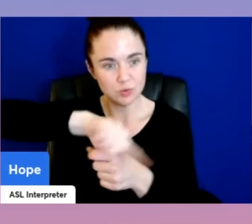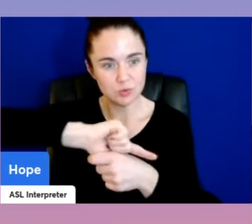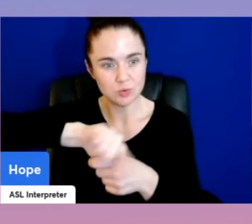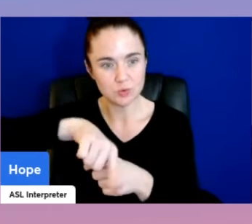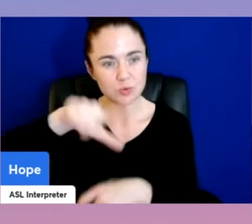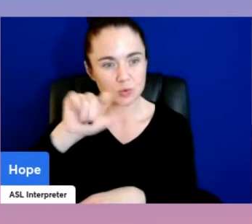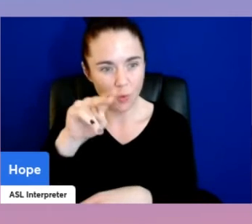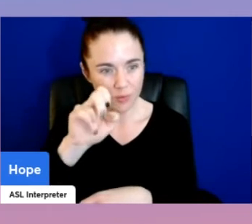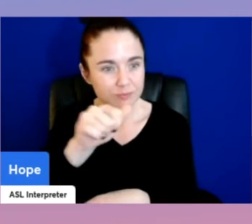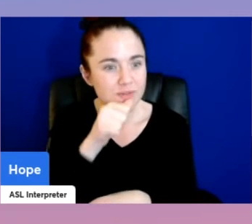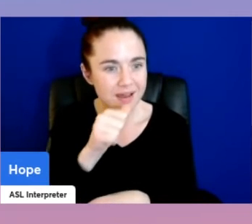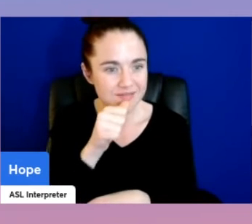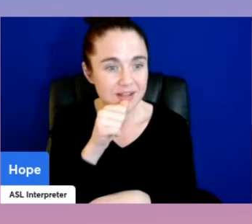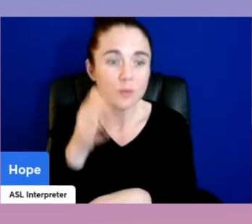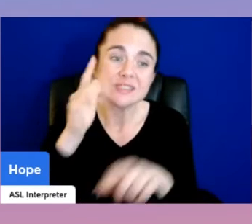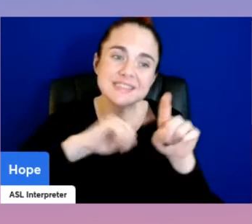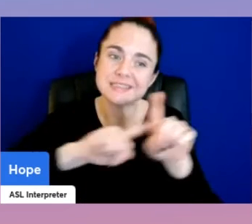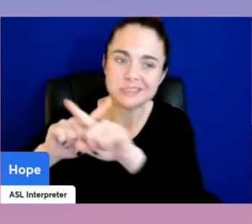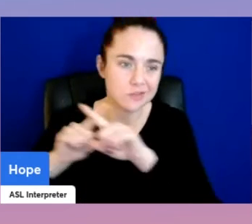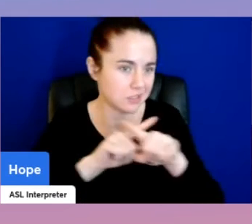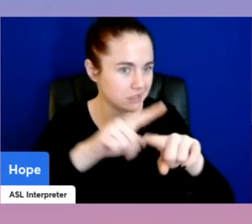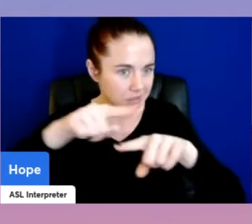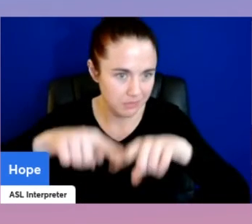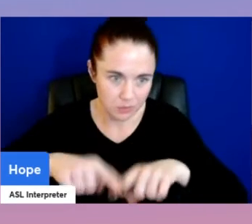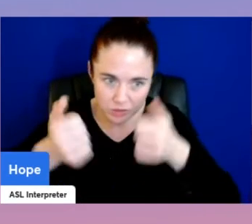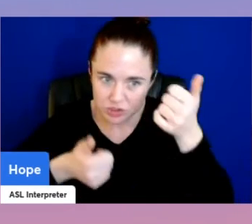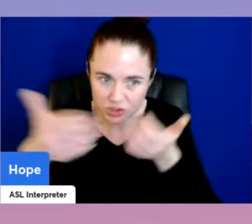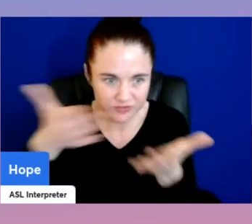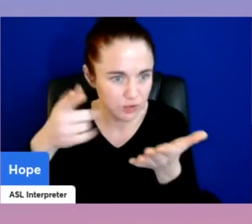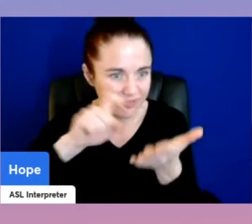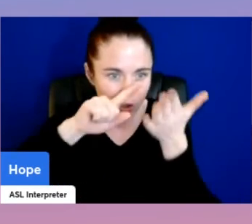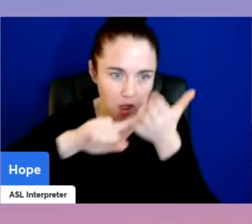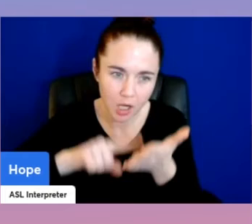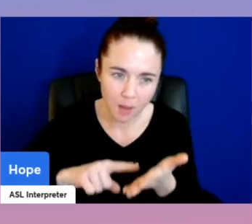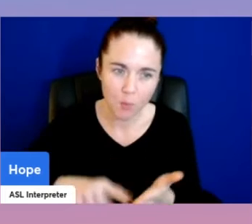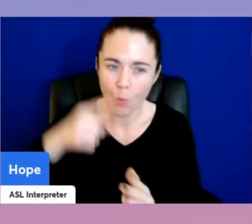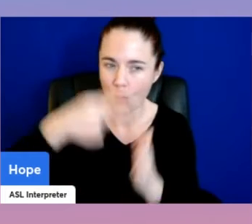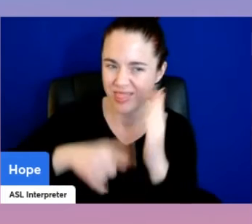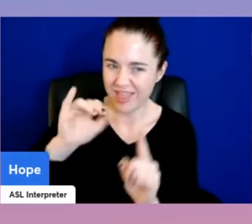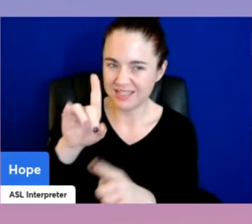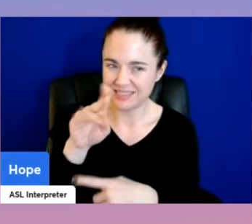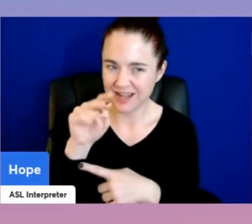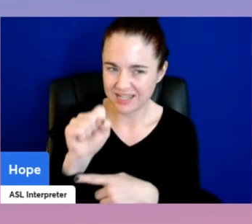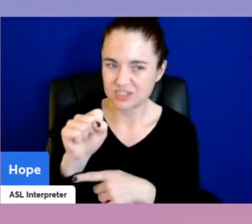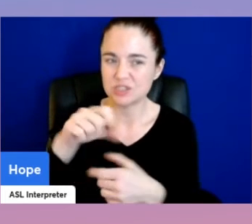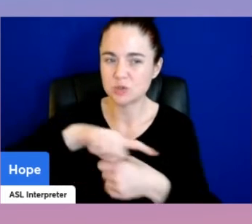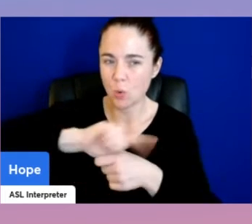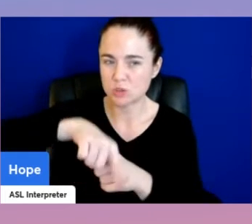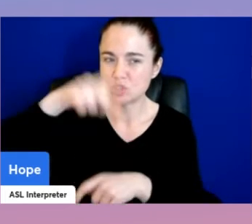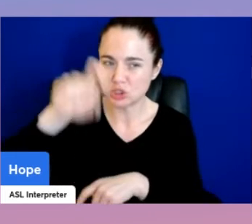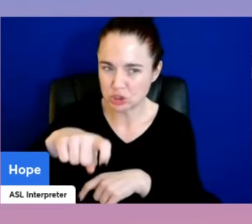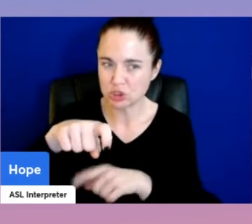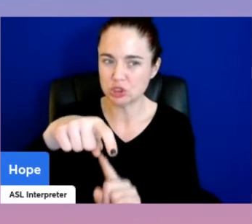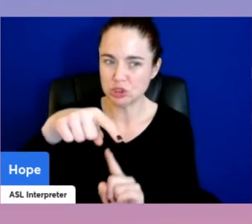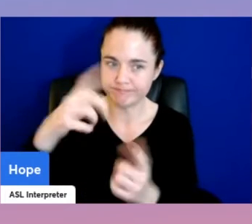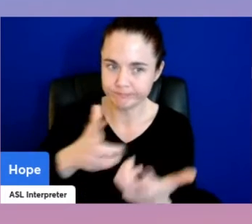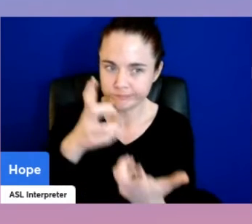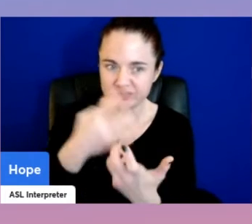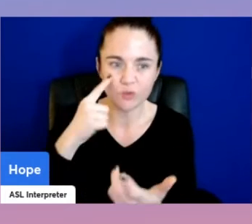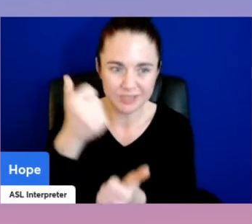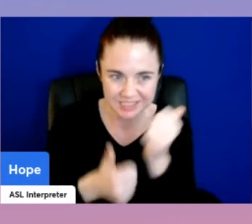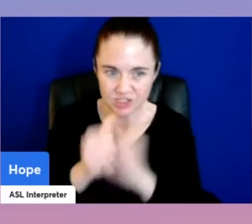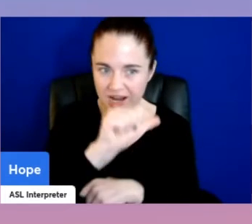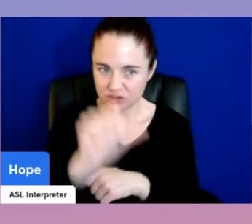for each service. So you're going to have to look up what that private DNS zone should be for each Azure service that you want to do this